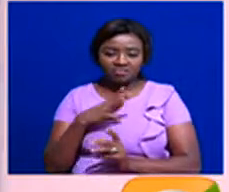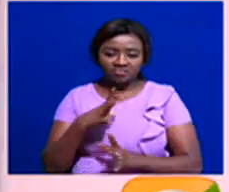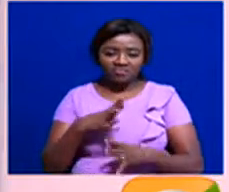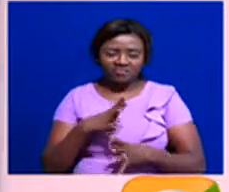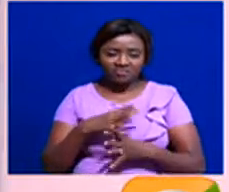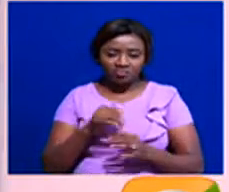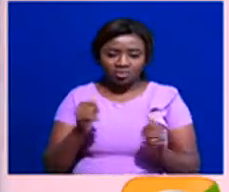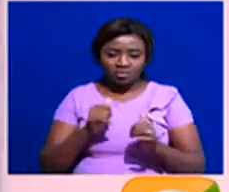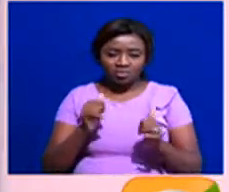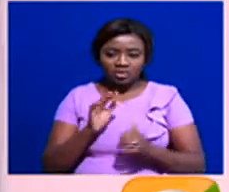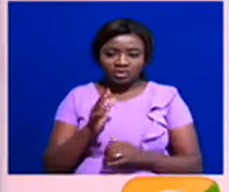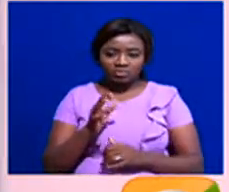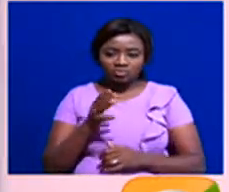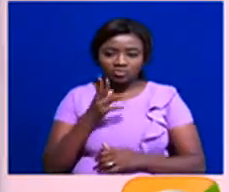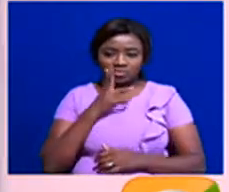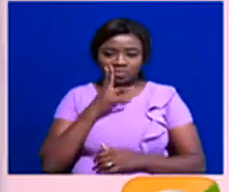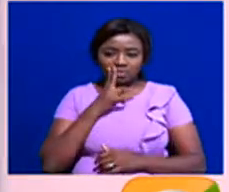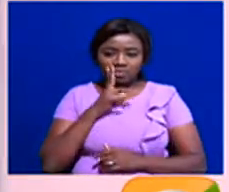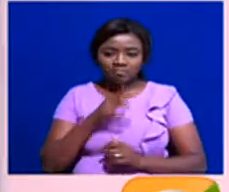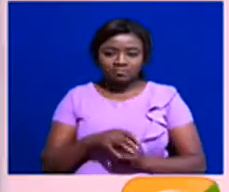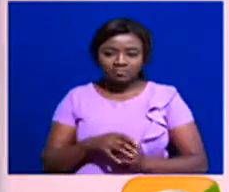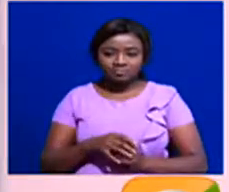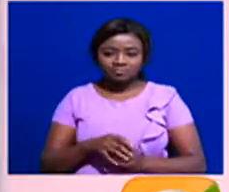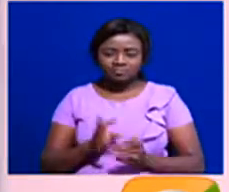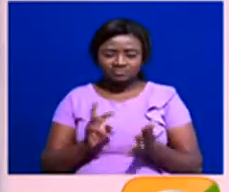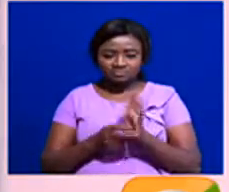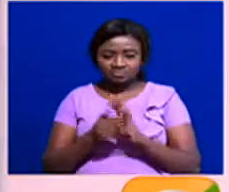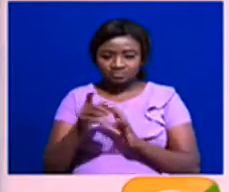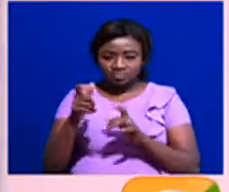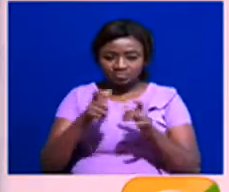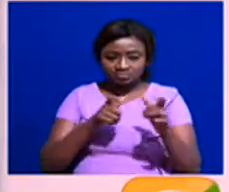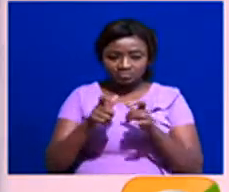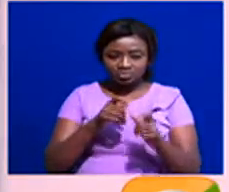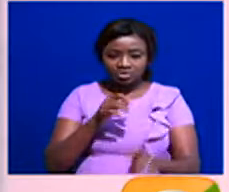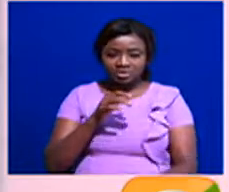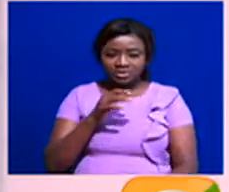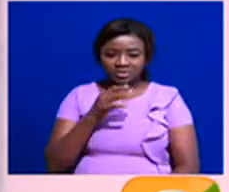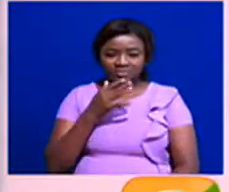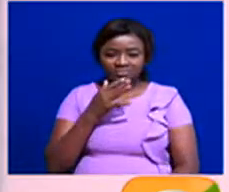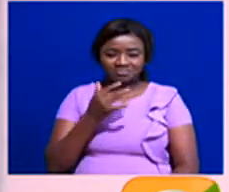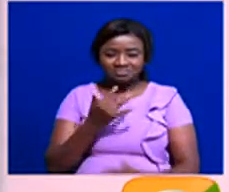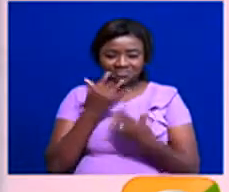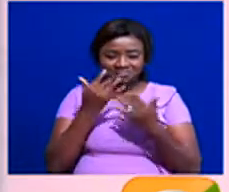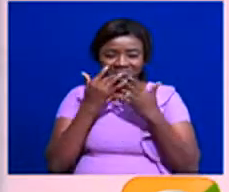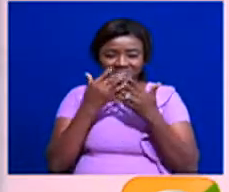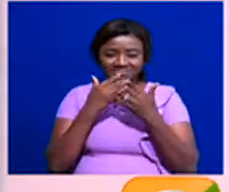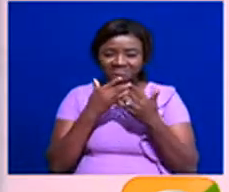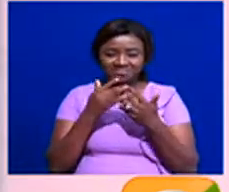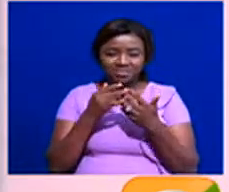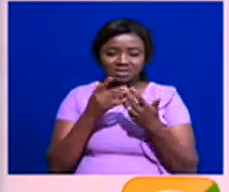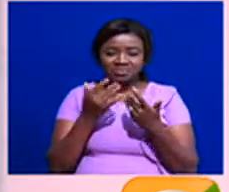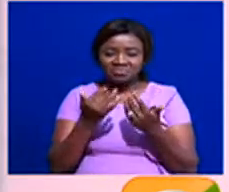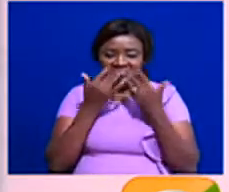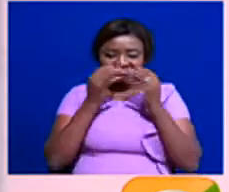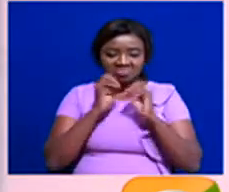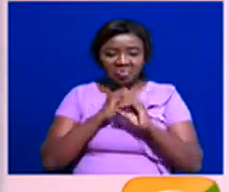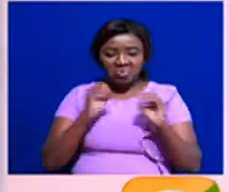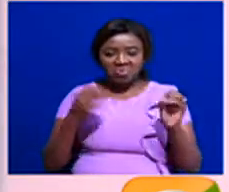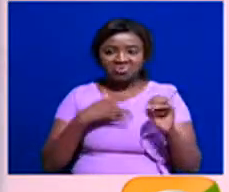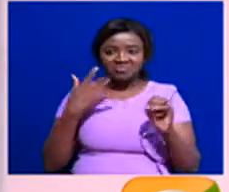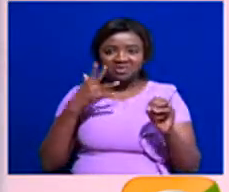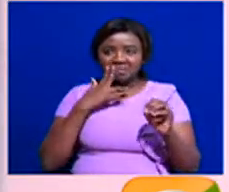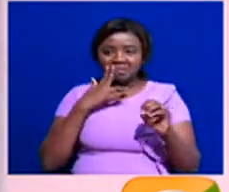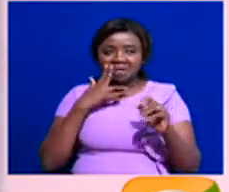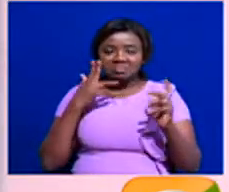masks the harshness, it masks the stinky smell and taste of tobacco products. So